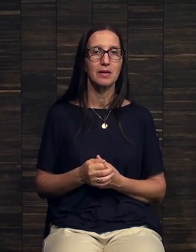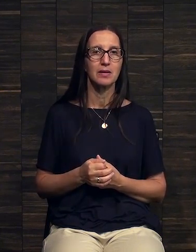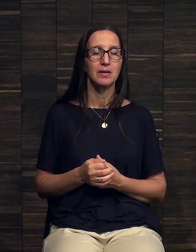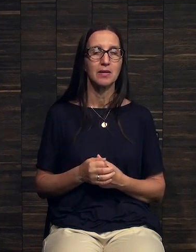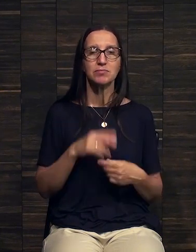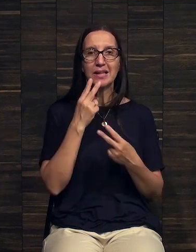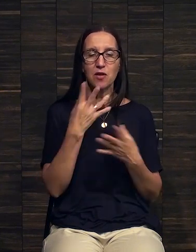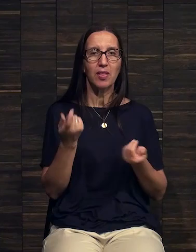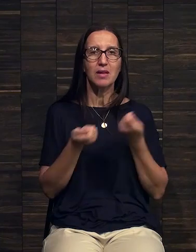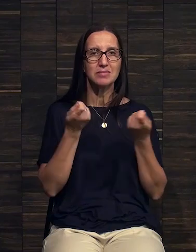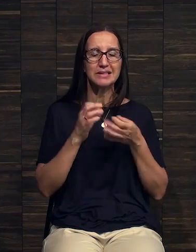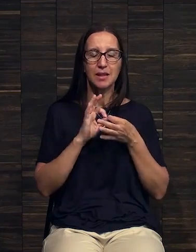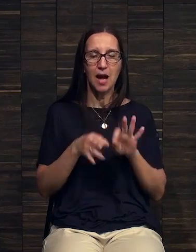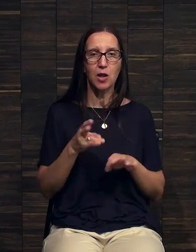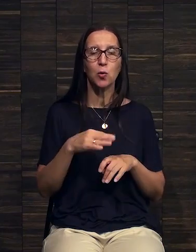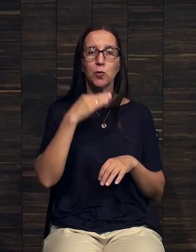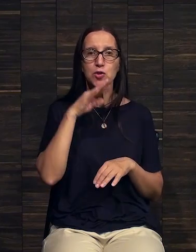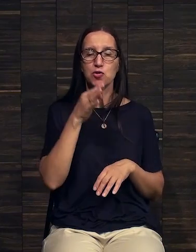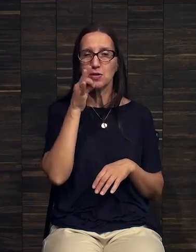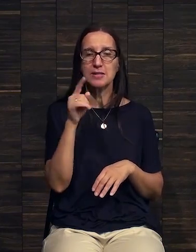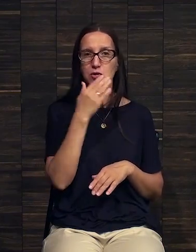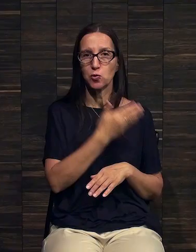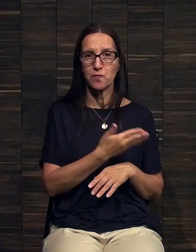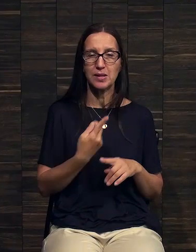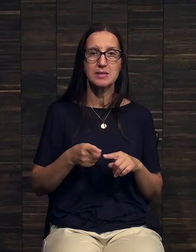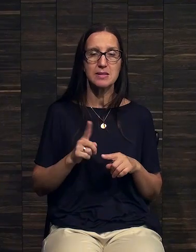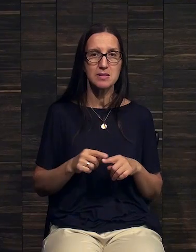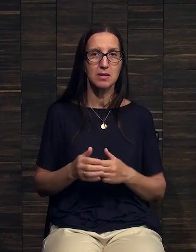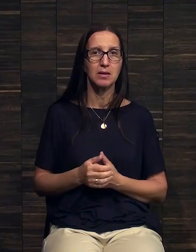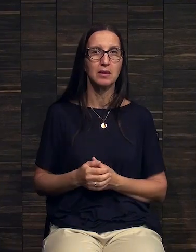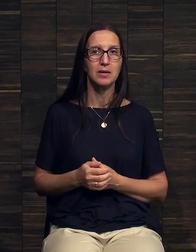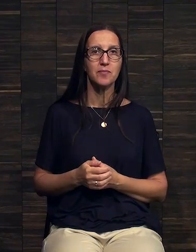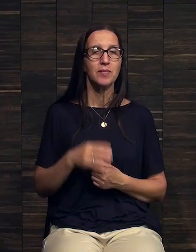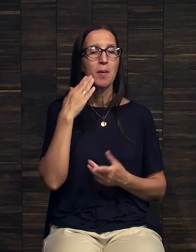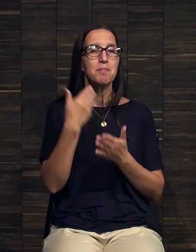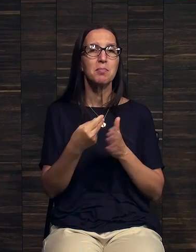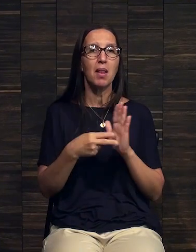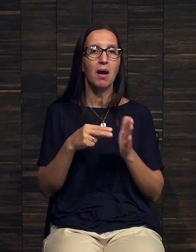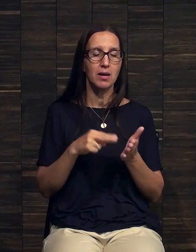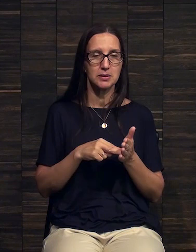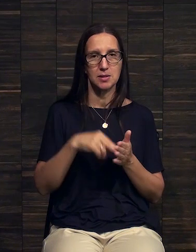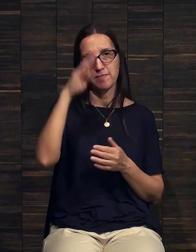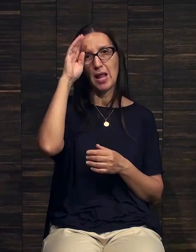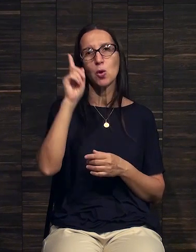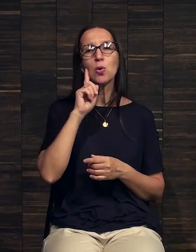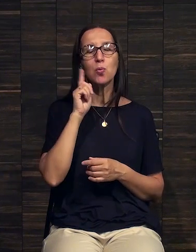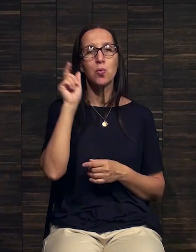read and see all the details, but I can mention that